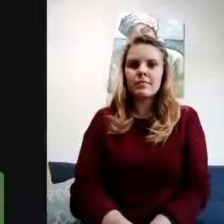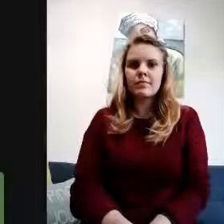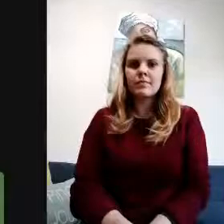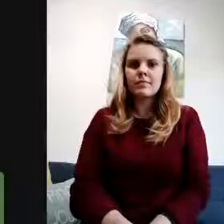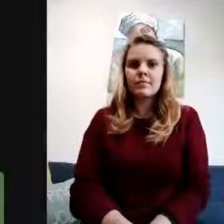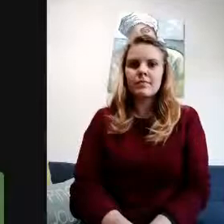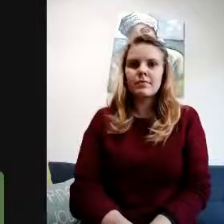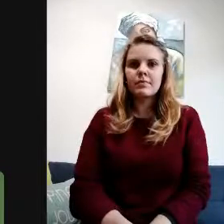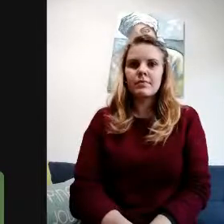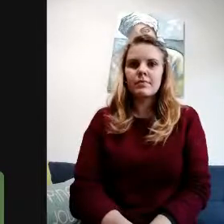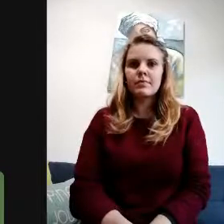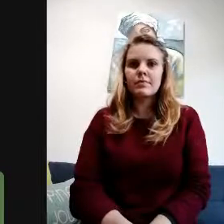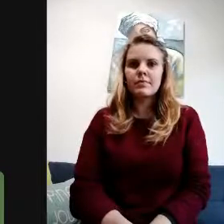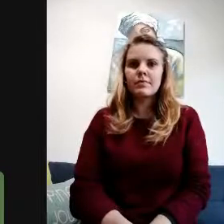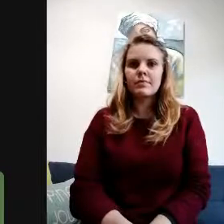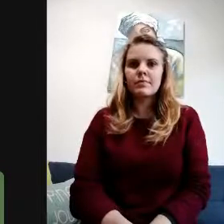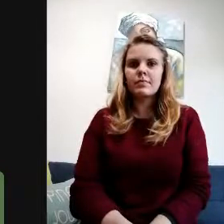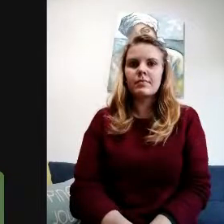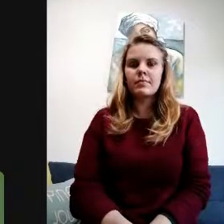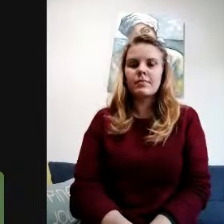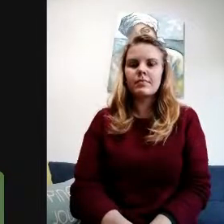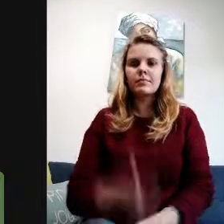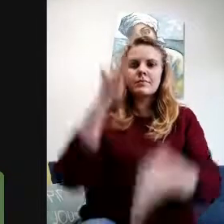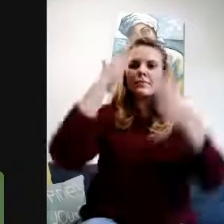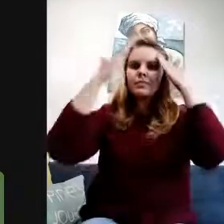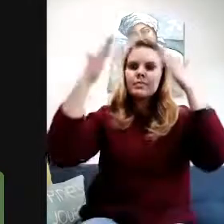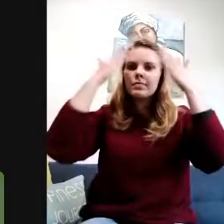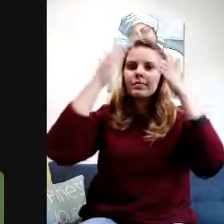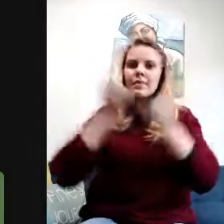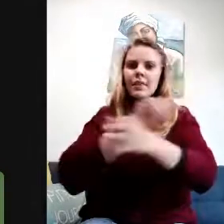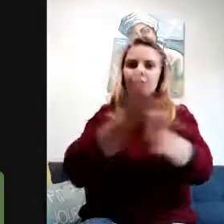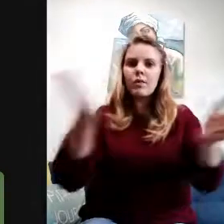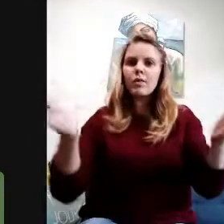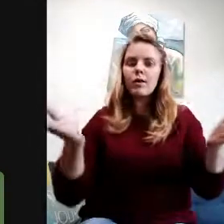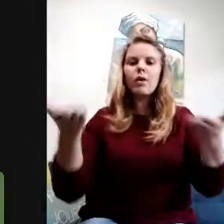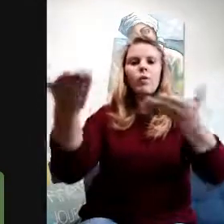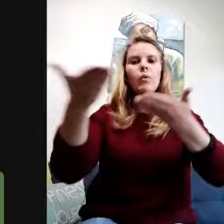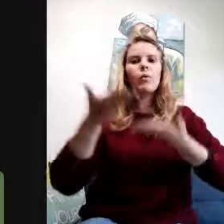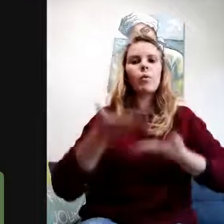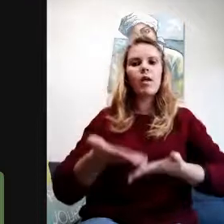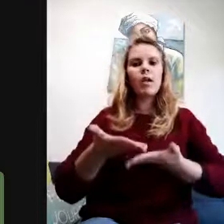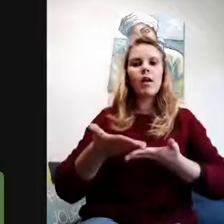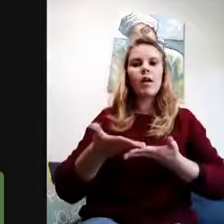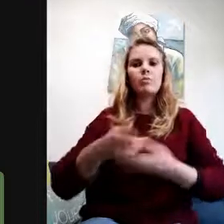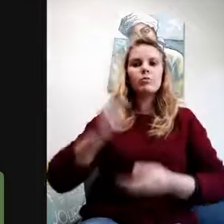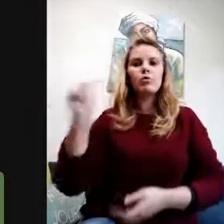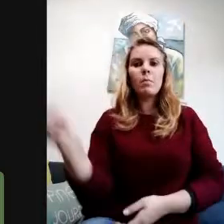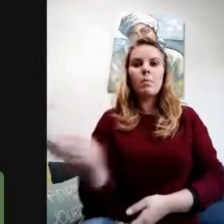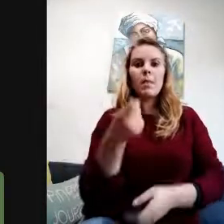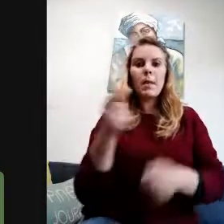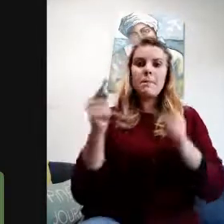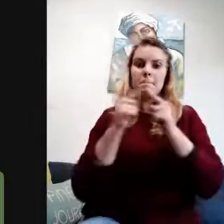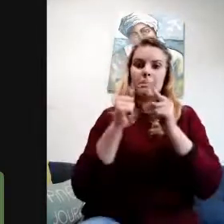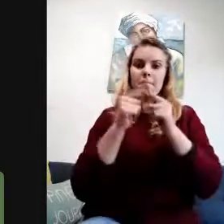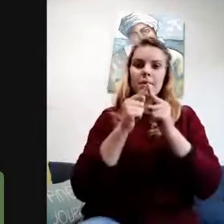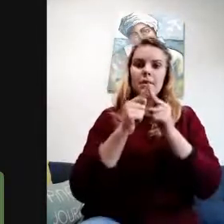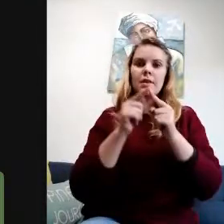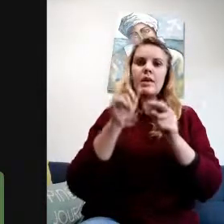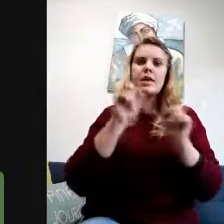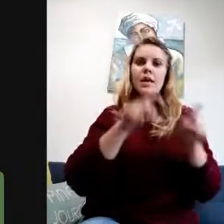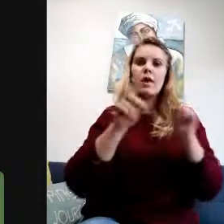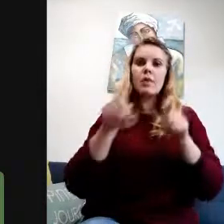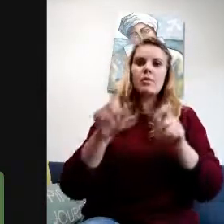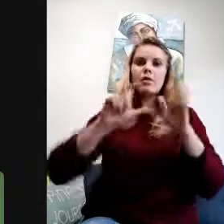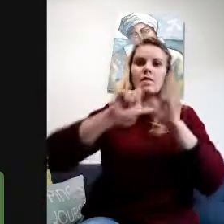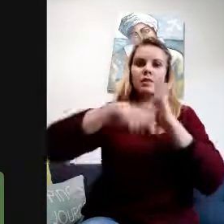For a second. Hello everyone, welcome to the players meeting for the Cape Town Disabled Open hosted by the City of